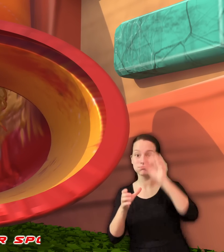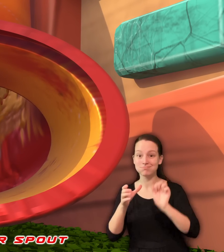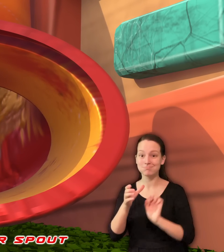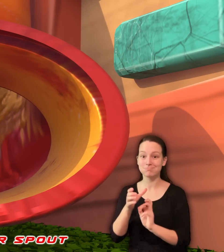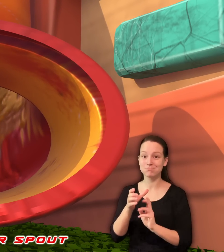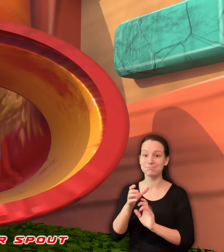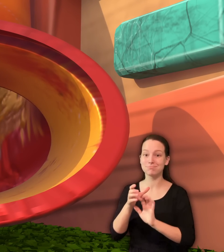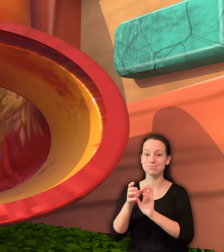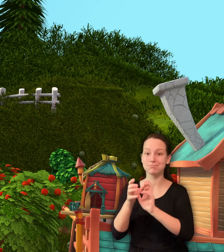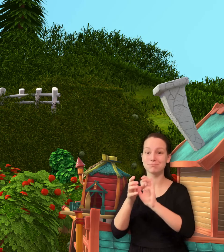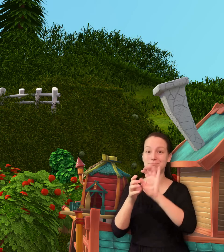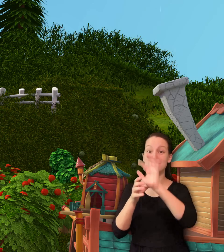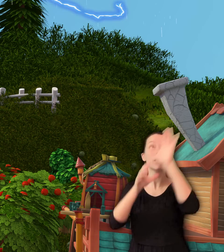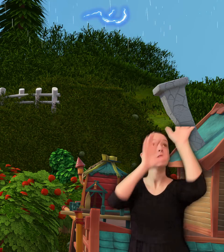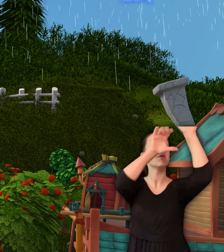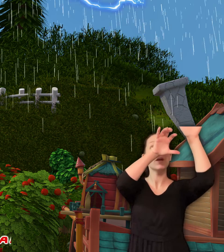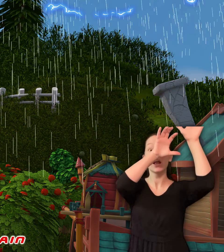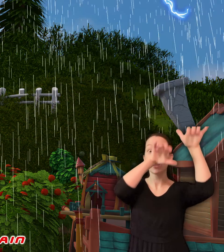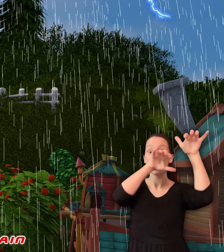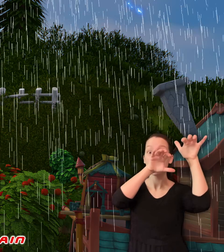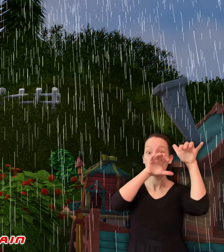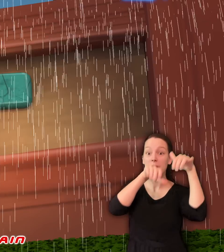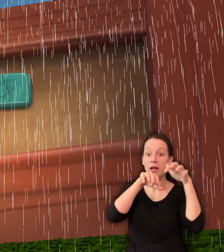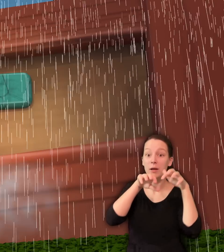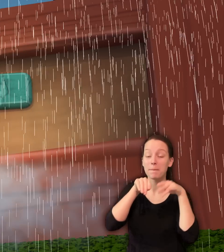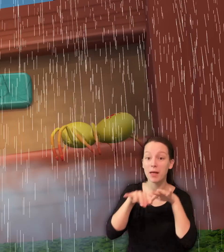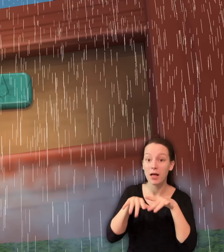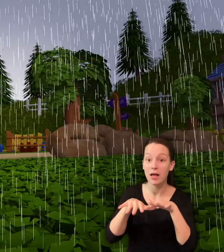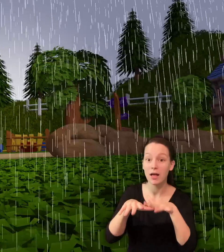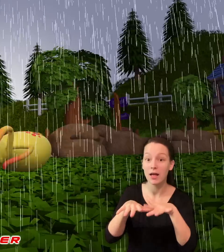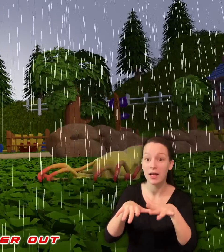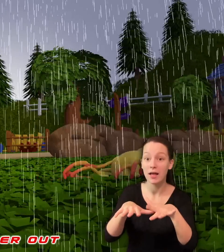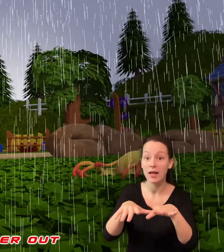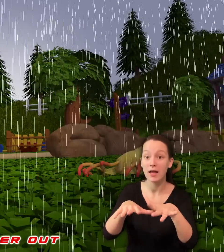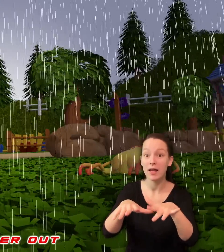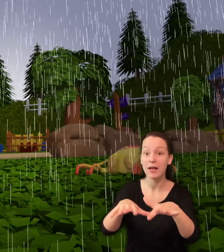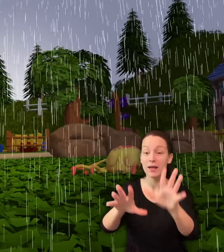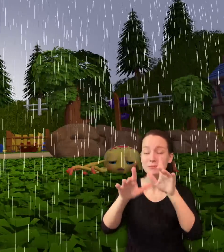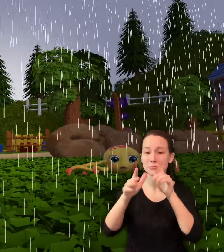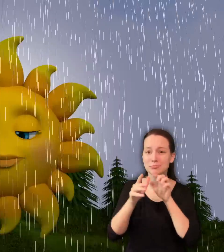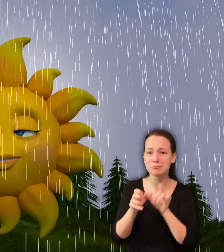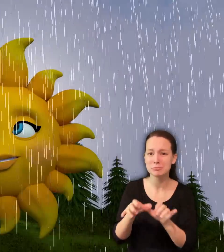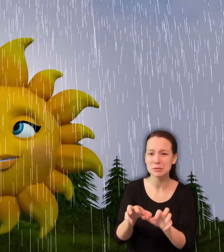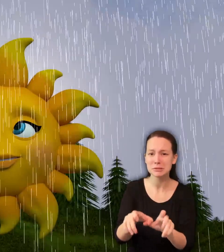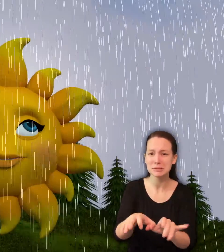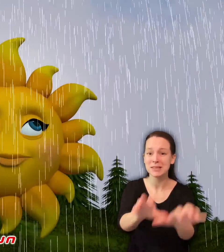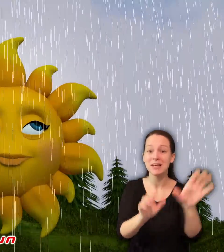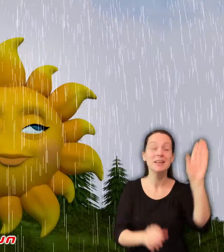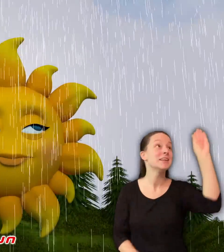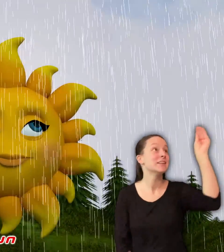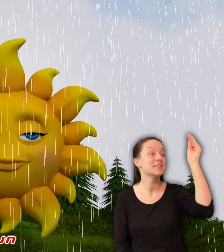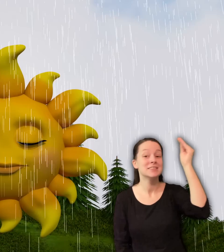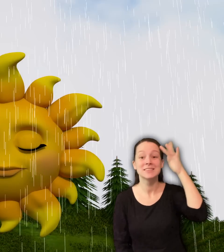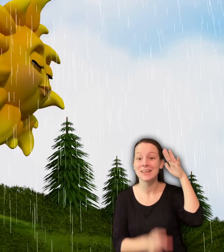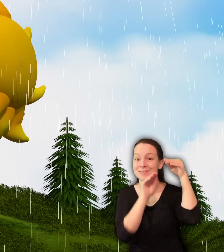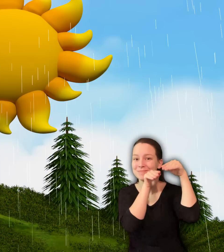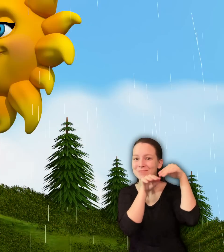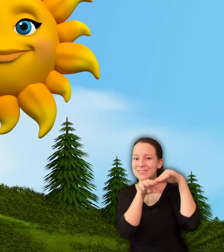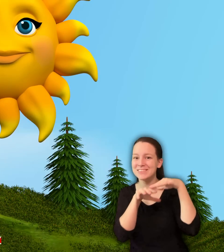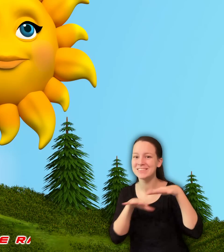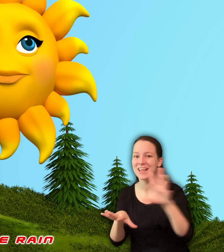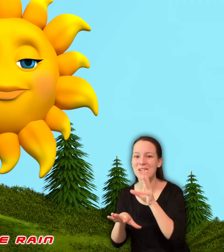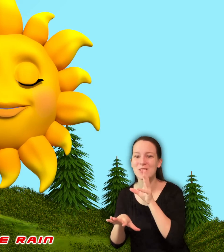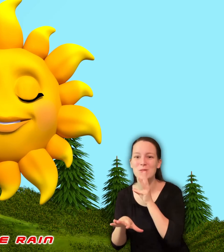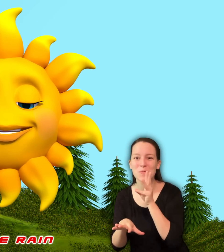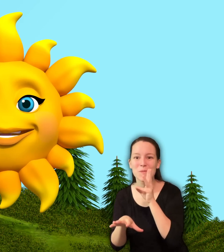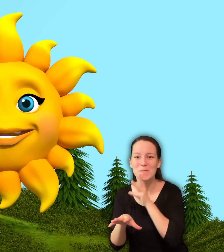The water spout. Down came the rain and washed the spider out. Out came the sun and dried